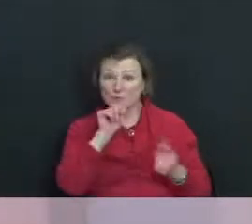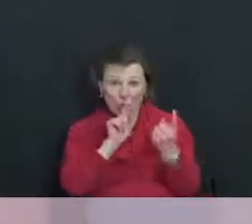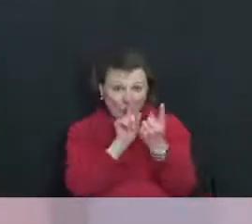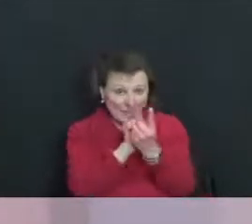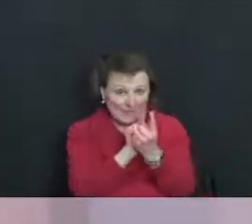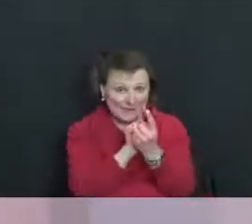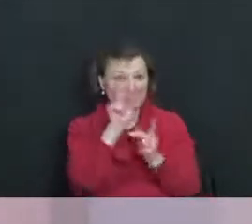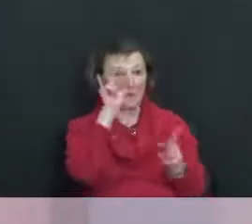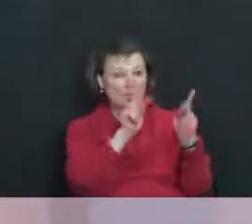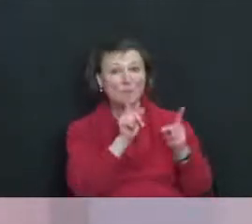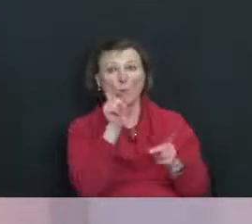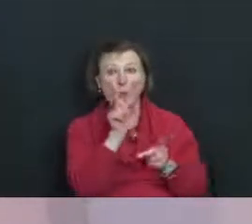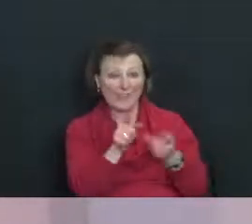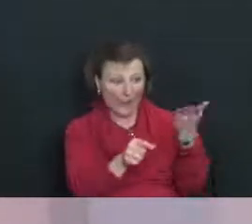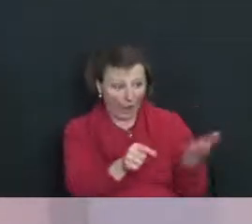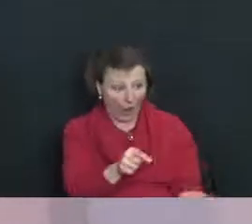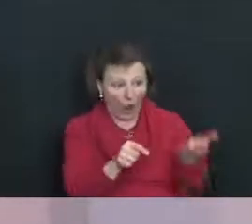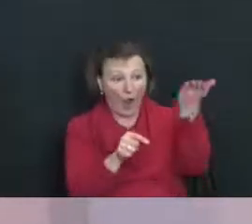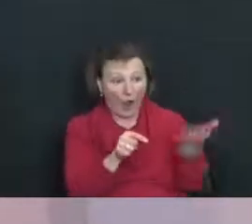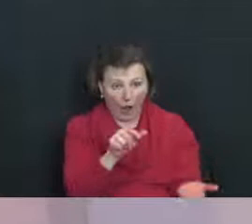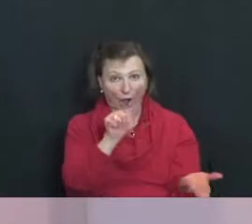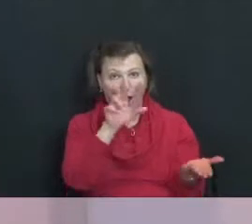people where they are,